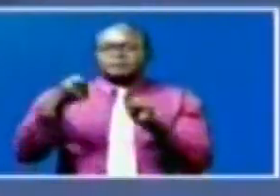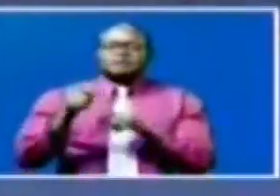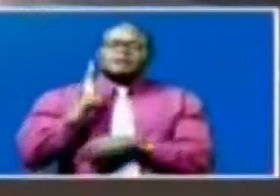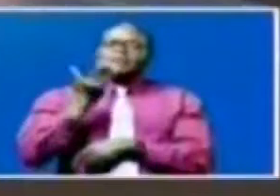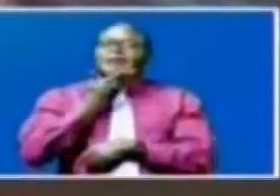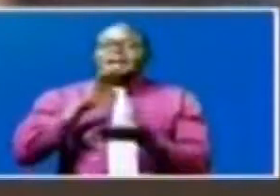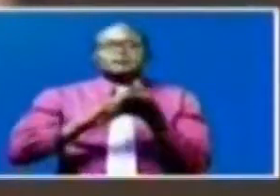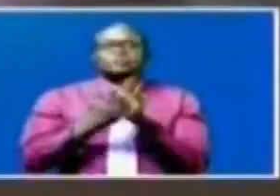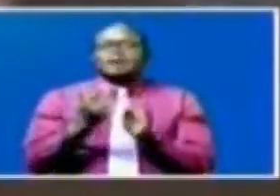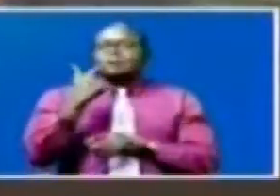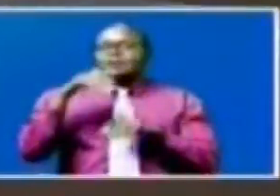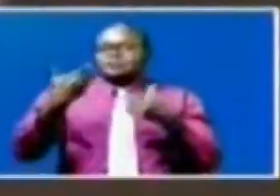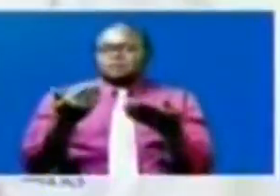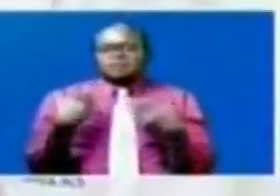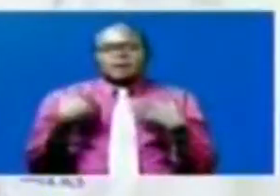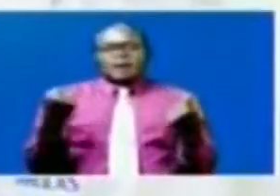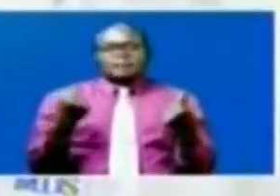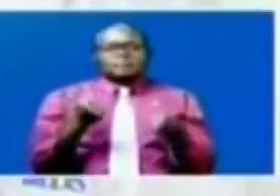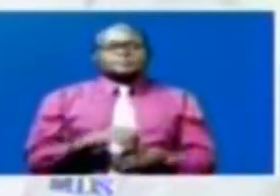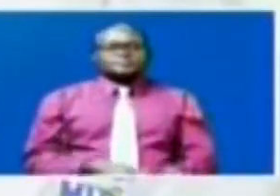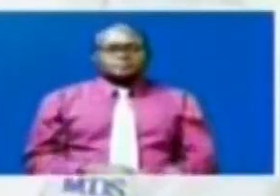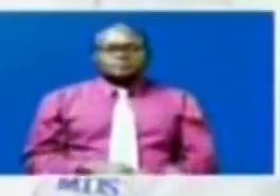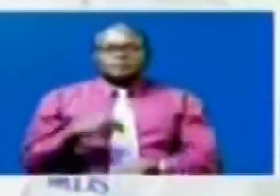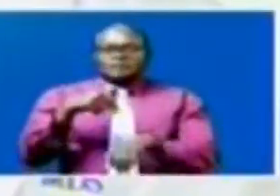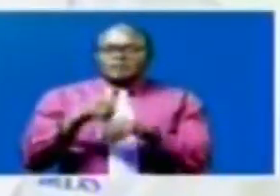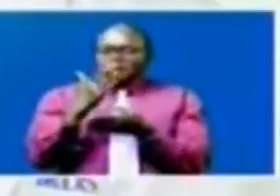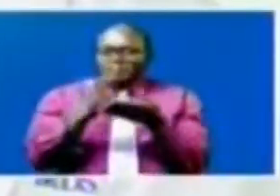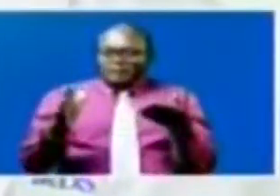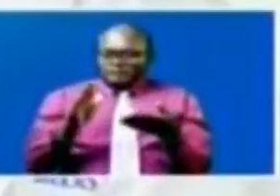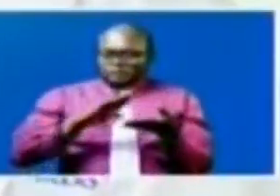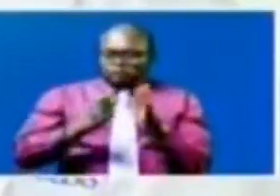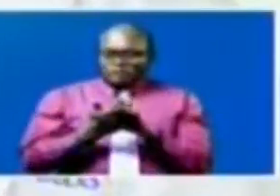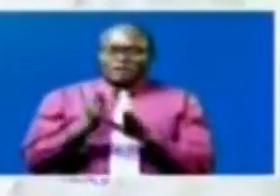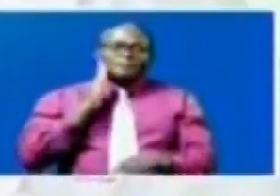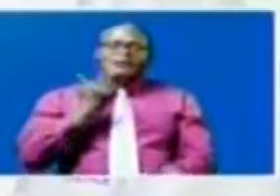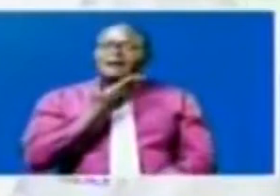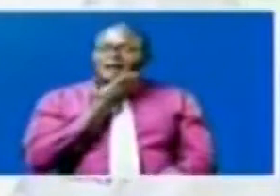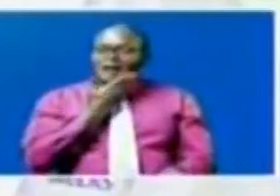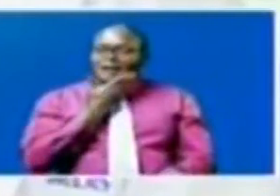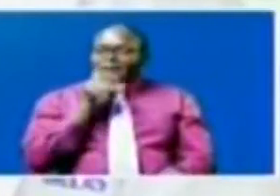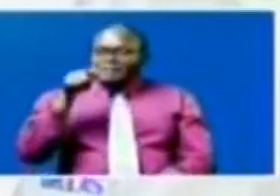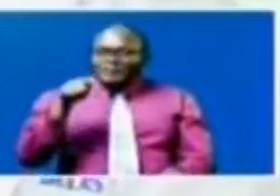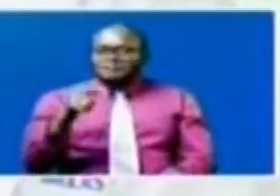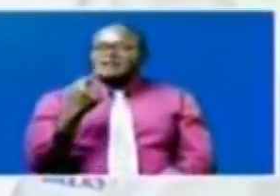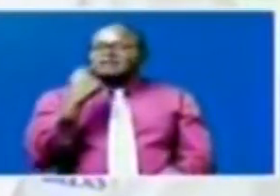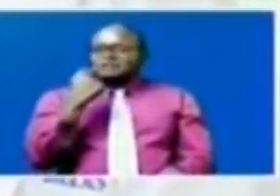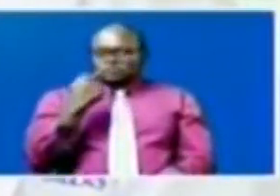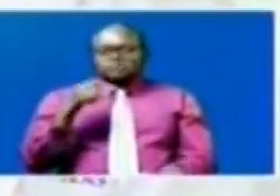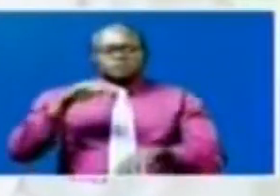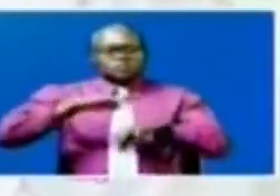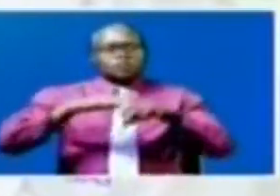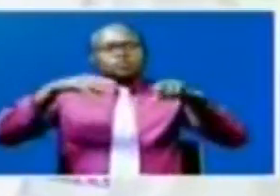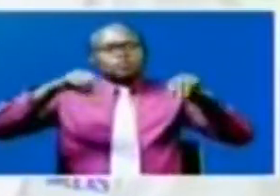and keeping good oral hygiene. When a small part of the tooth is discolored, then the tooth is generally of good